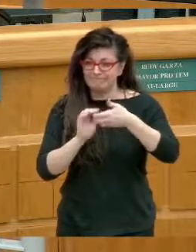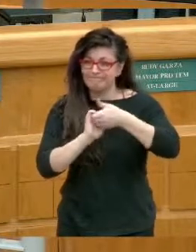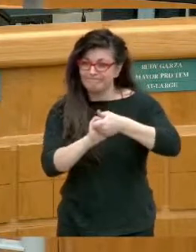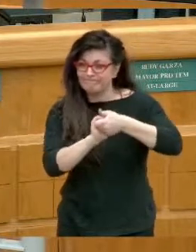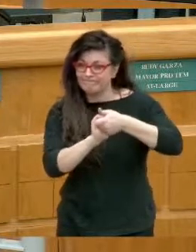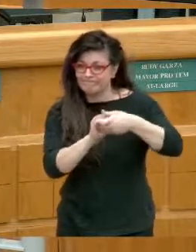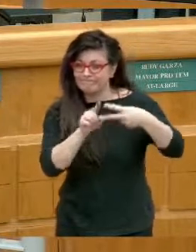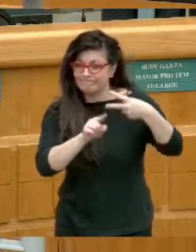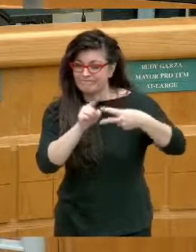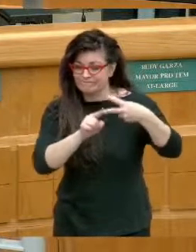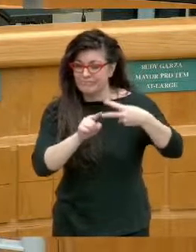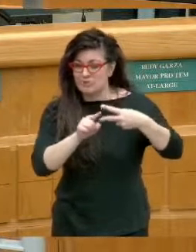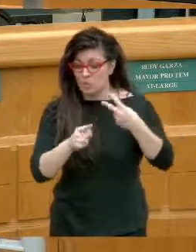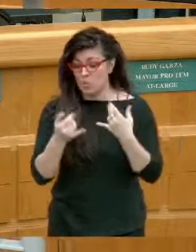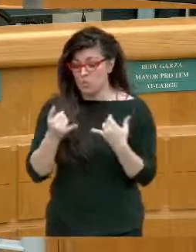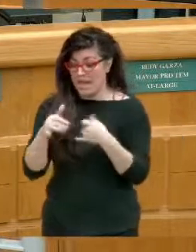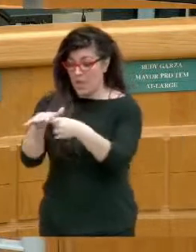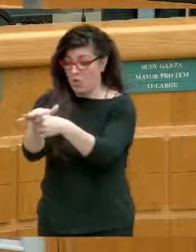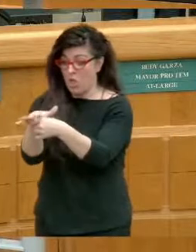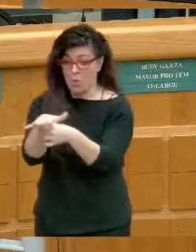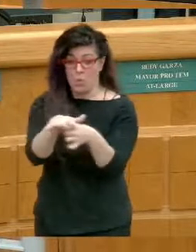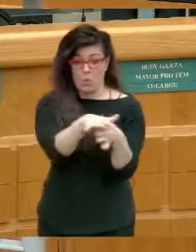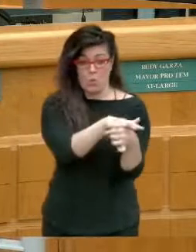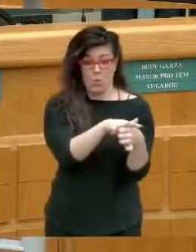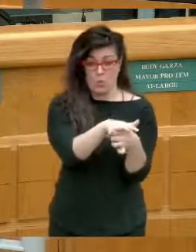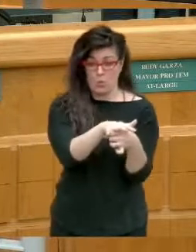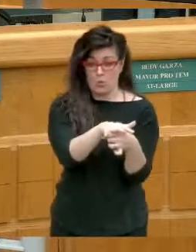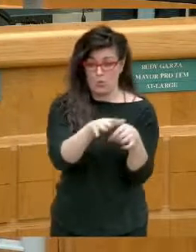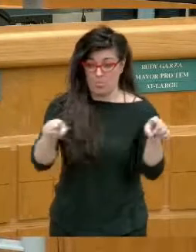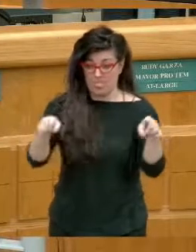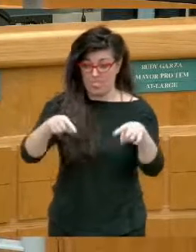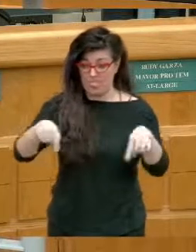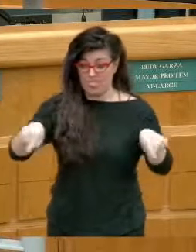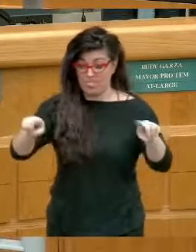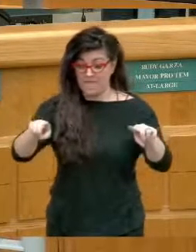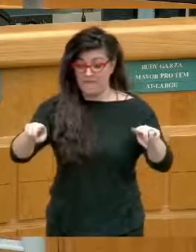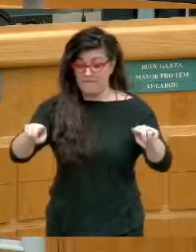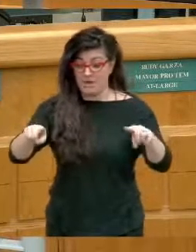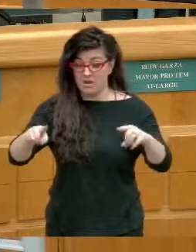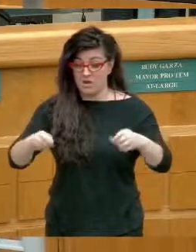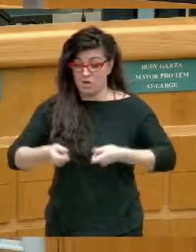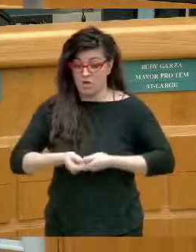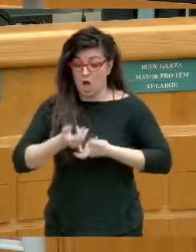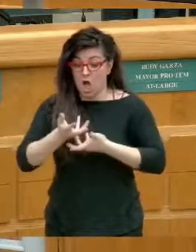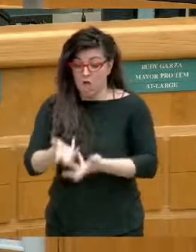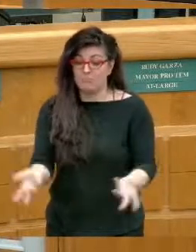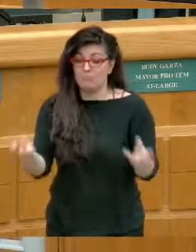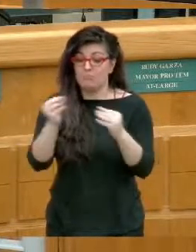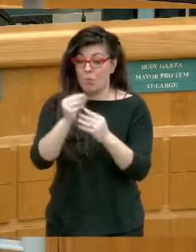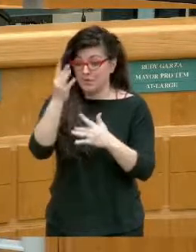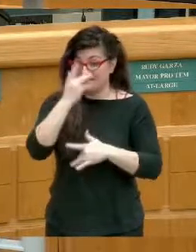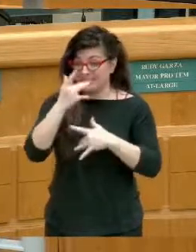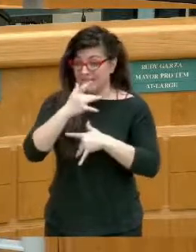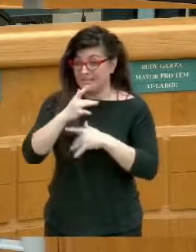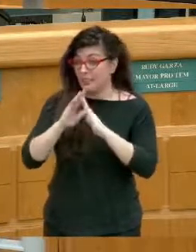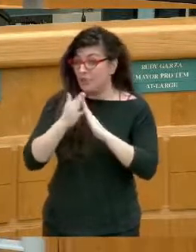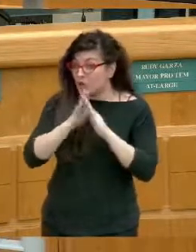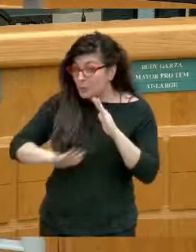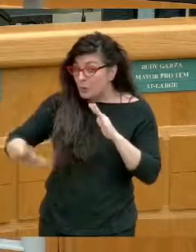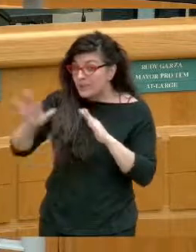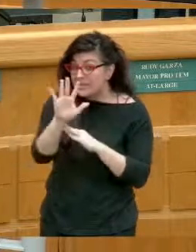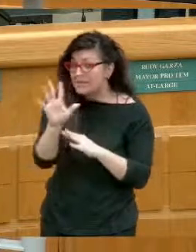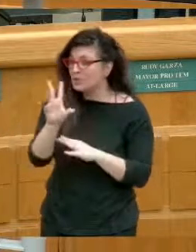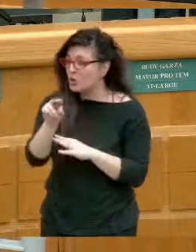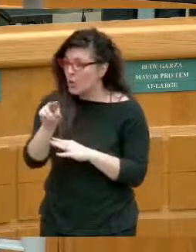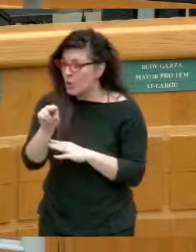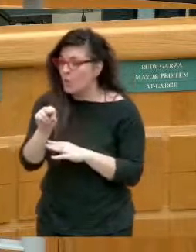an effect a real effect on the rate of transmission in the coastal bend. But what there has been an effect on is the